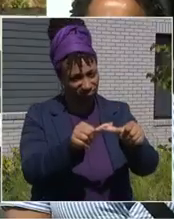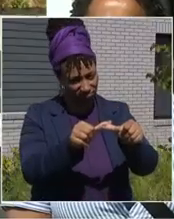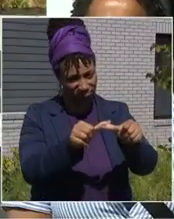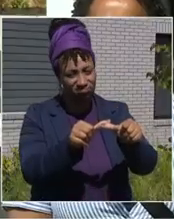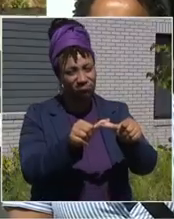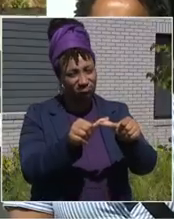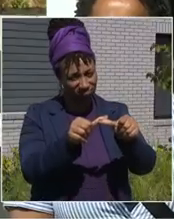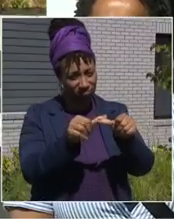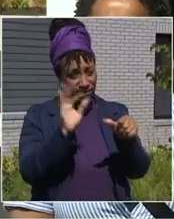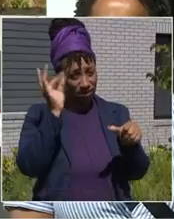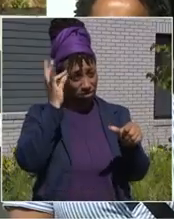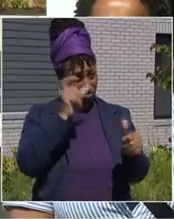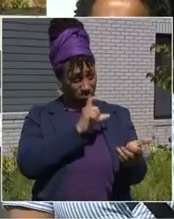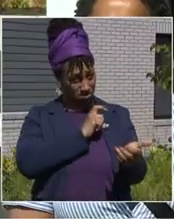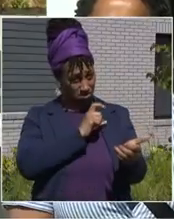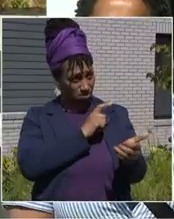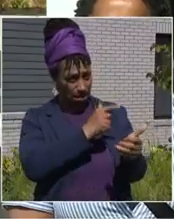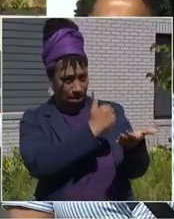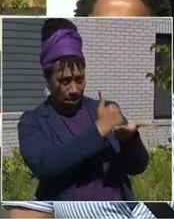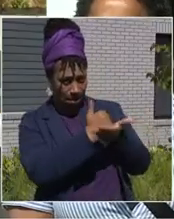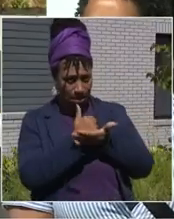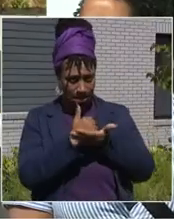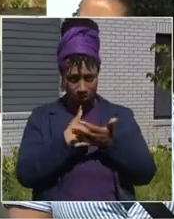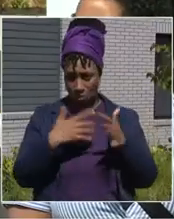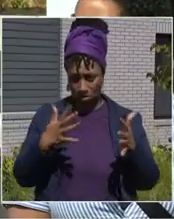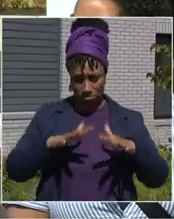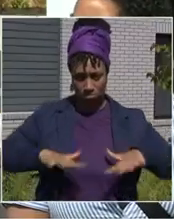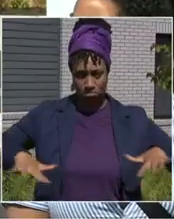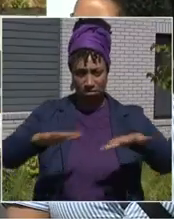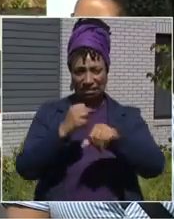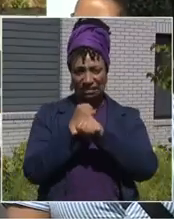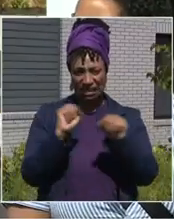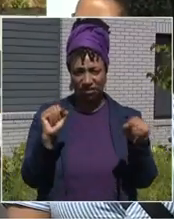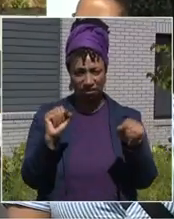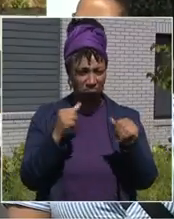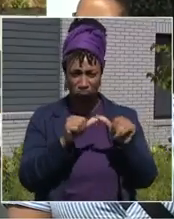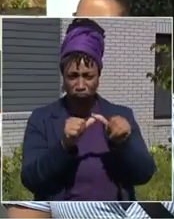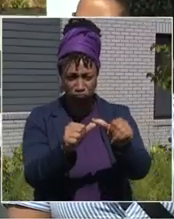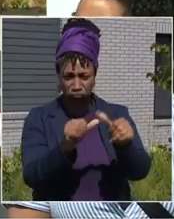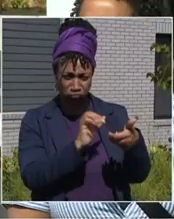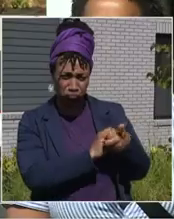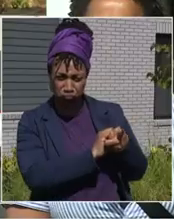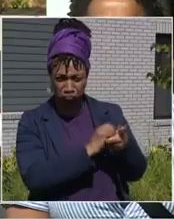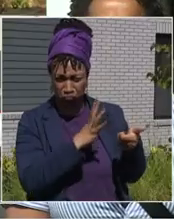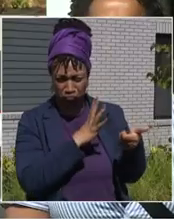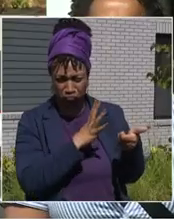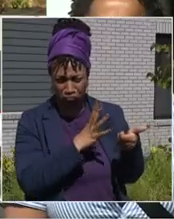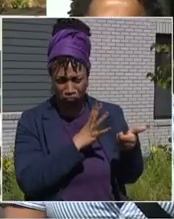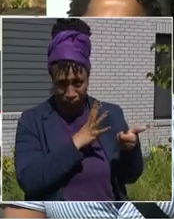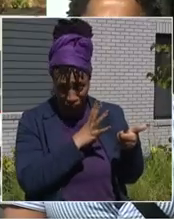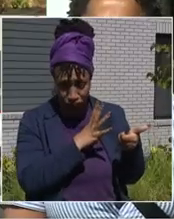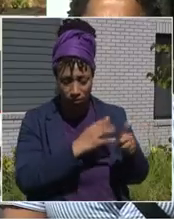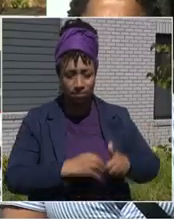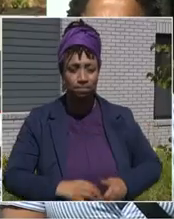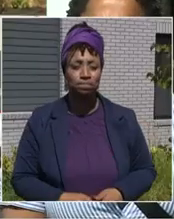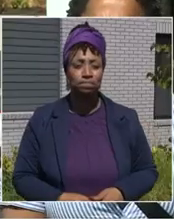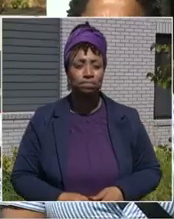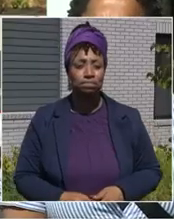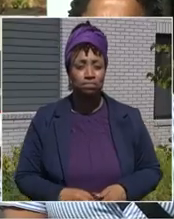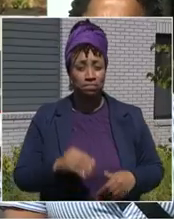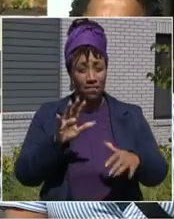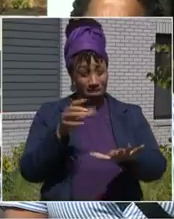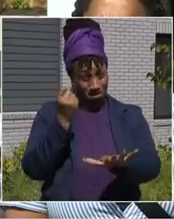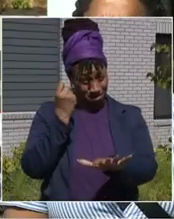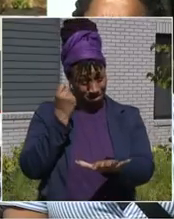D.C. safety. And this also gives me the opportunity just to emphasize that we've always